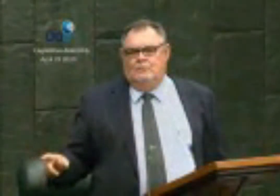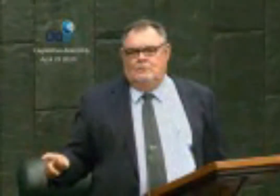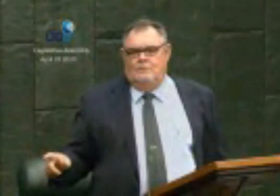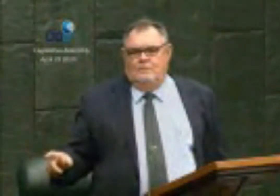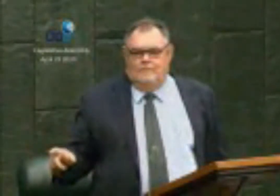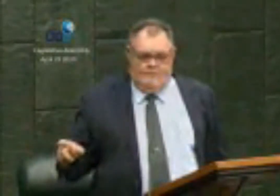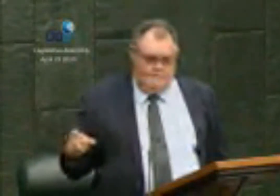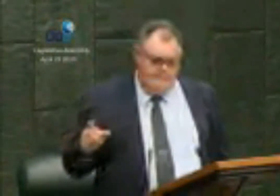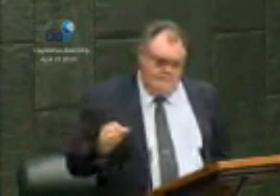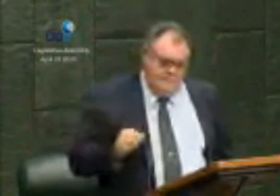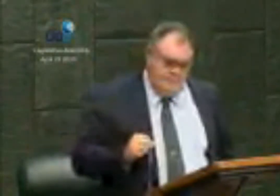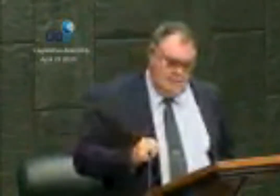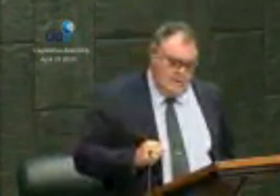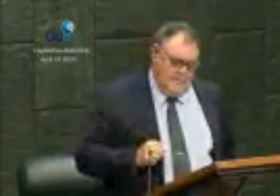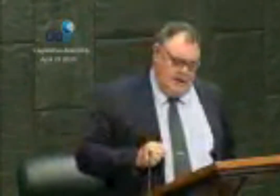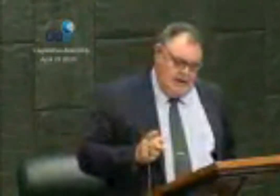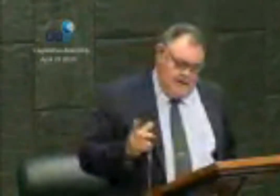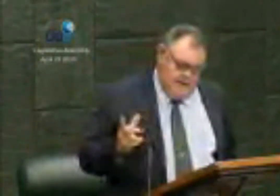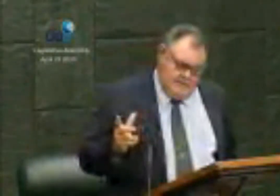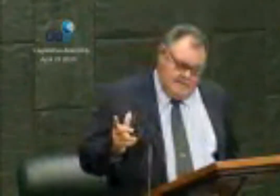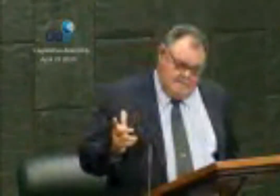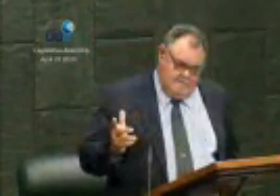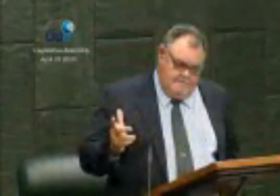And part of